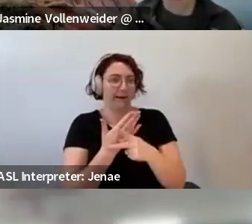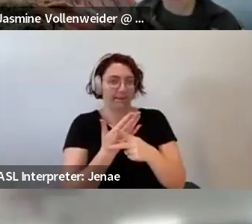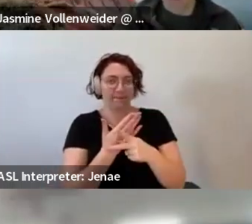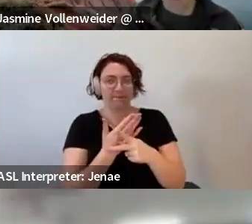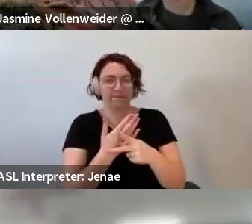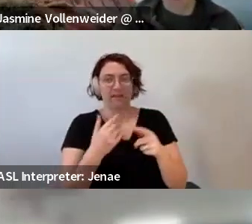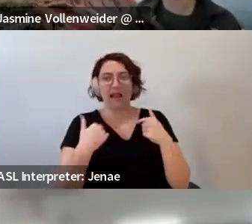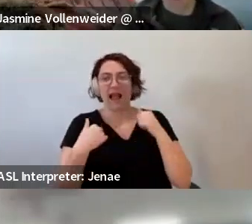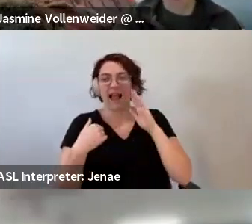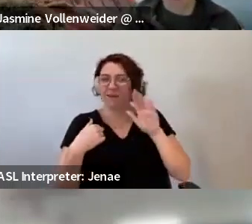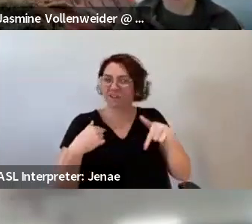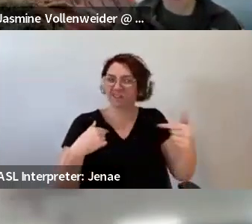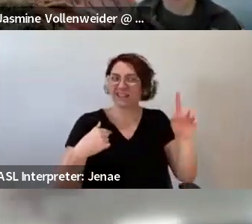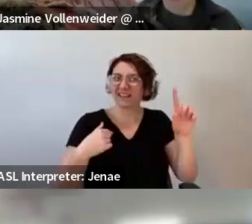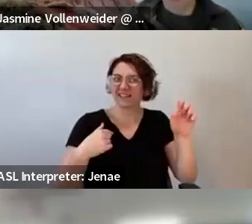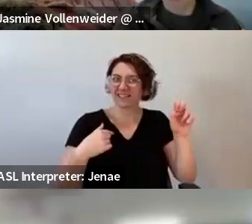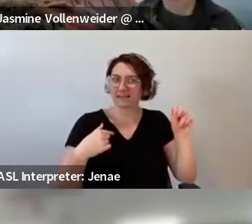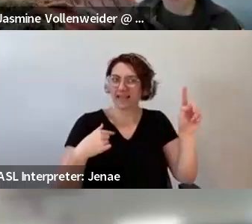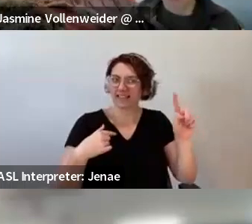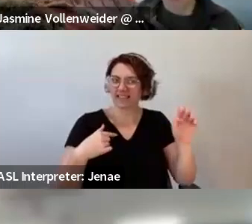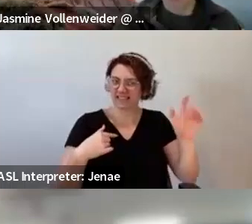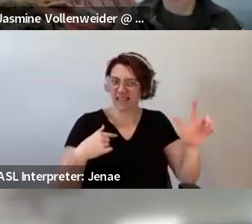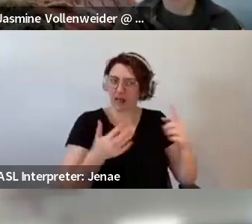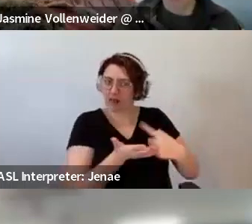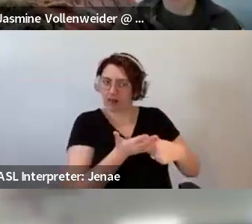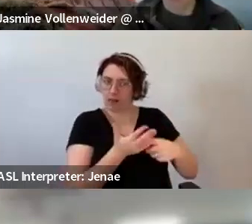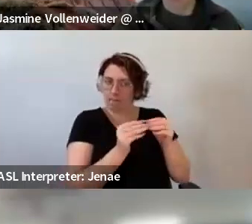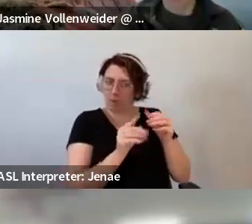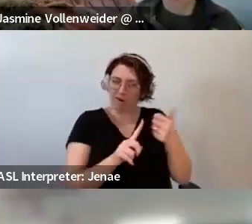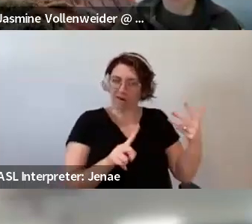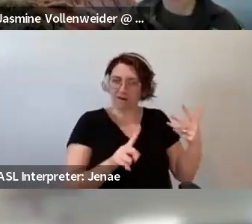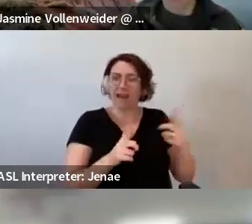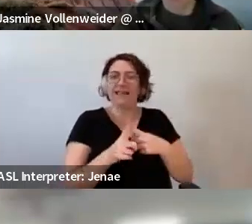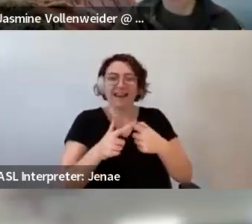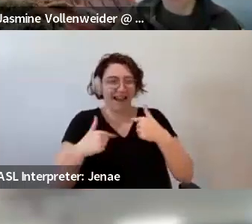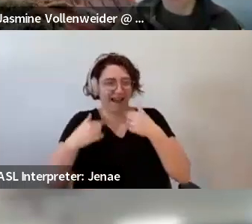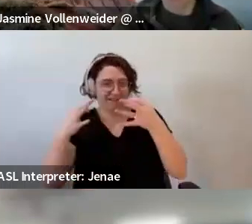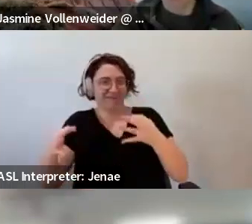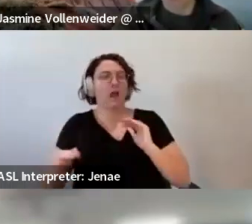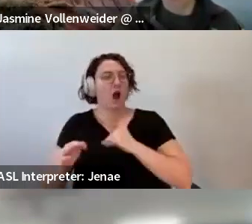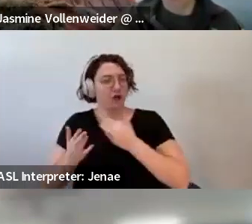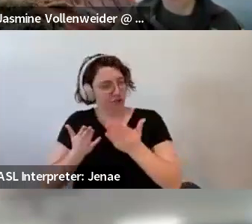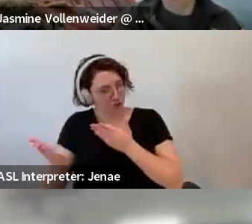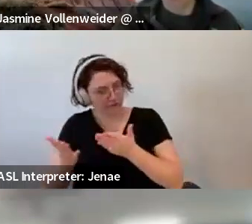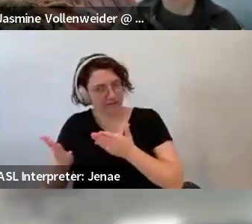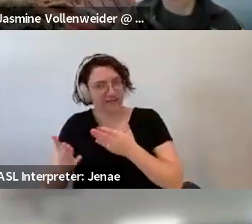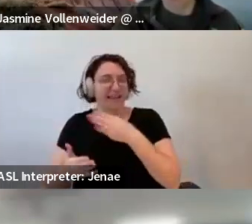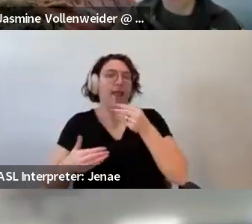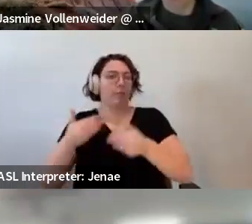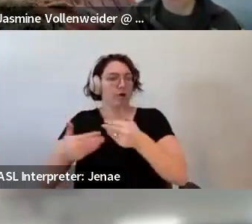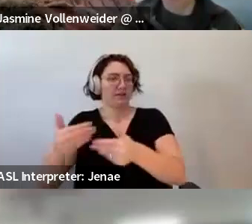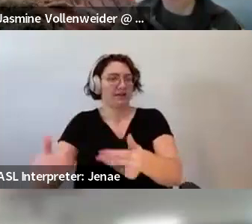going to pass it over to Denzel to tell you all a little bit about us, and then I will tell you about our services and the process.